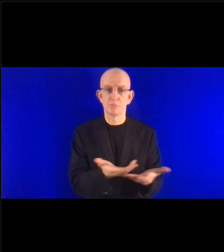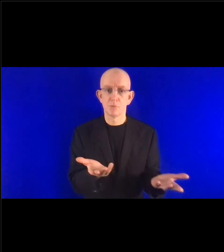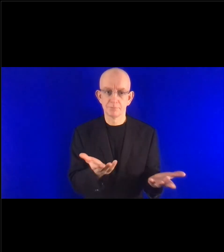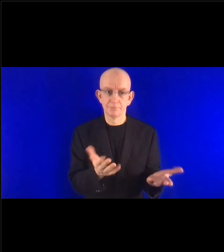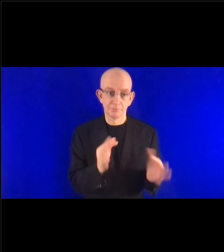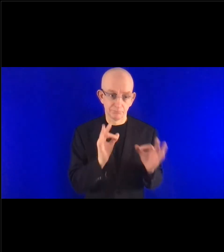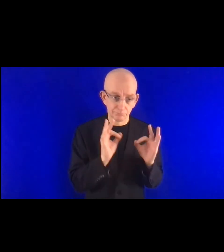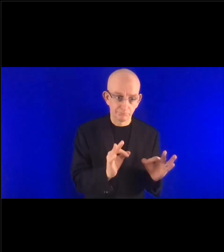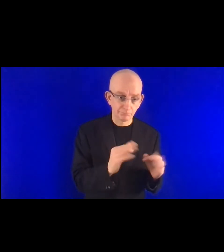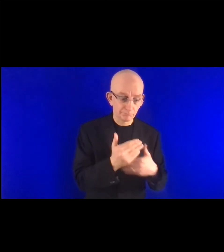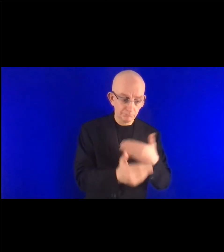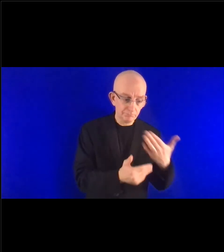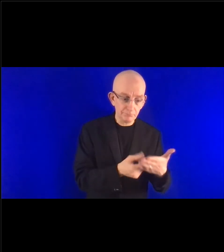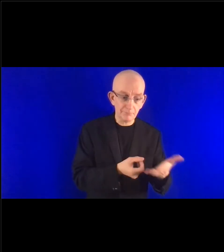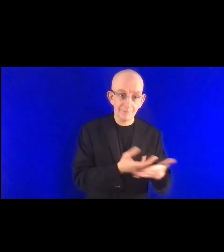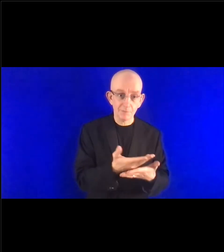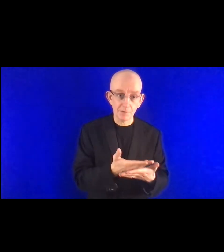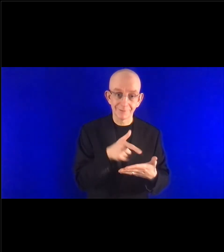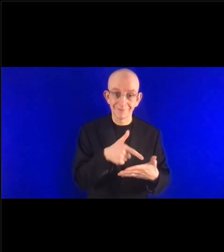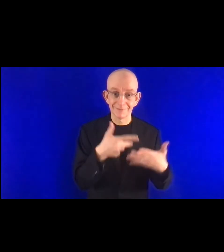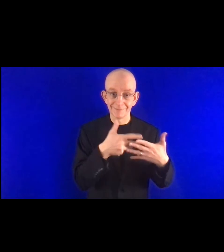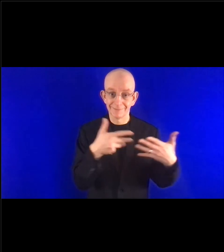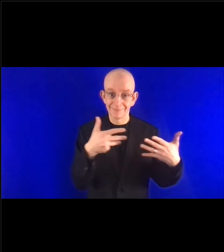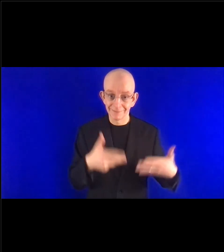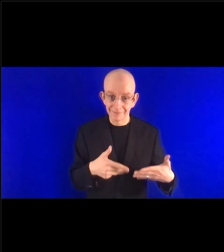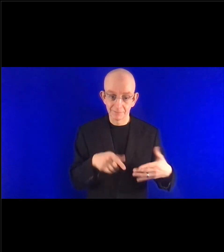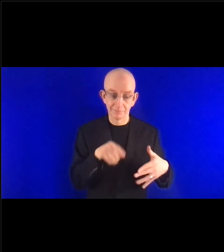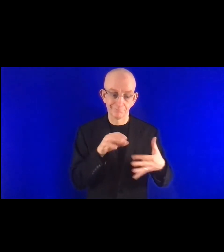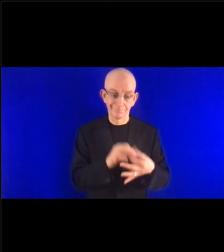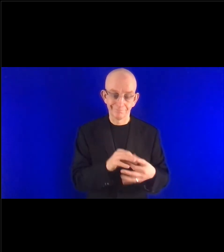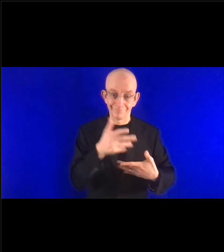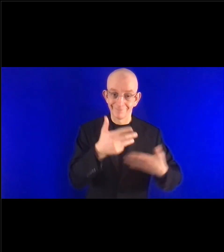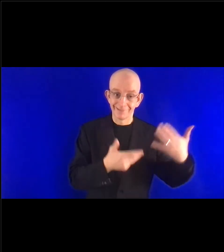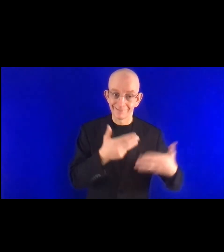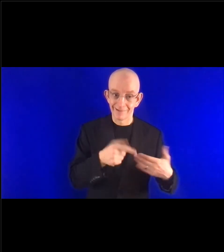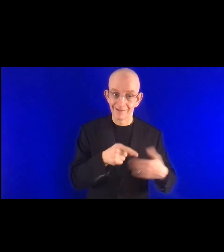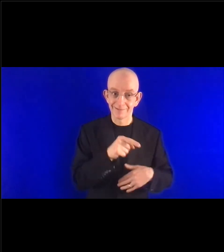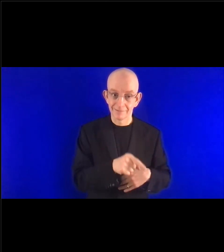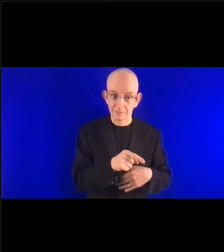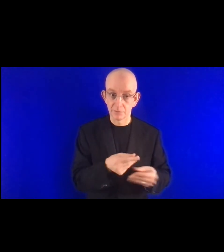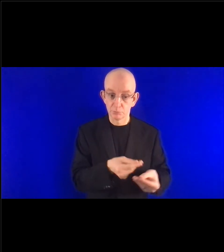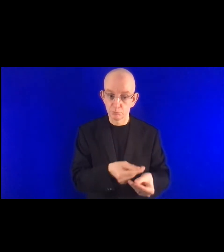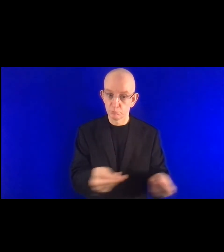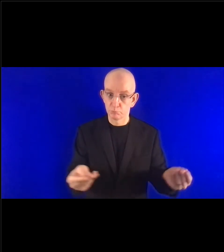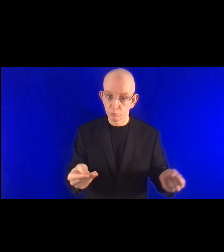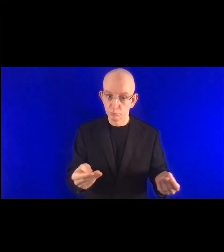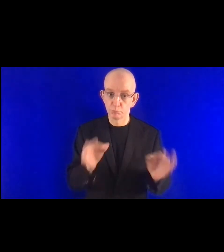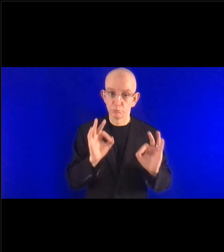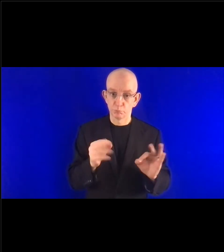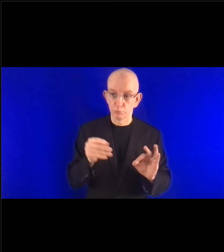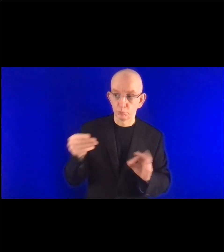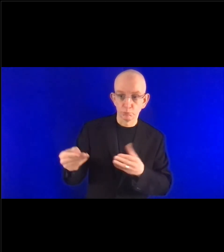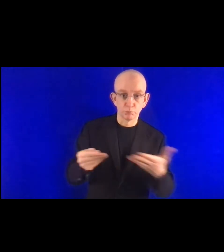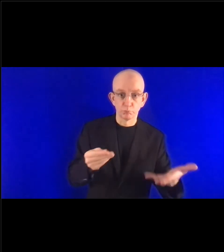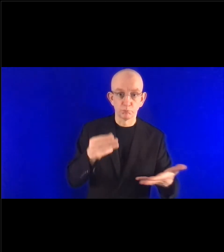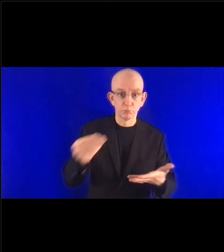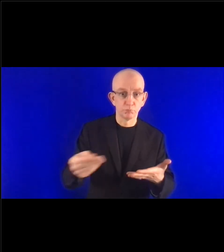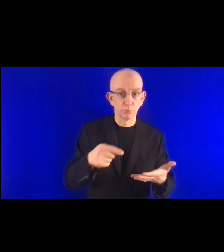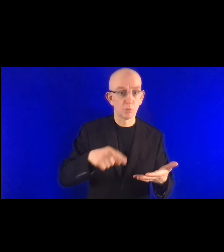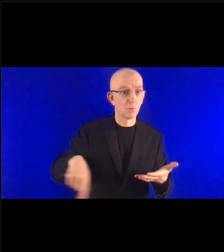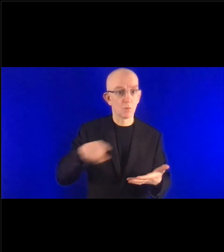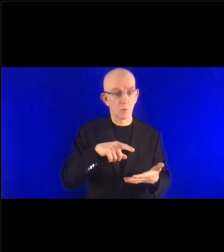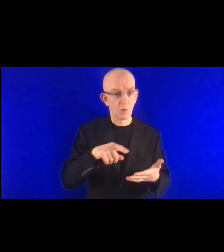example. Mapping of all service providers would support the drive to standardize AT devices,